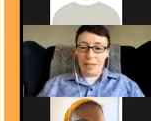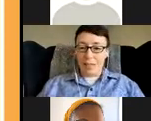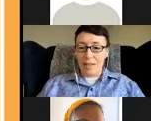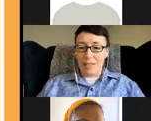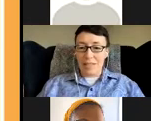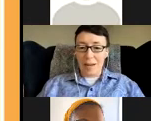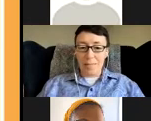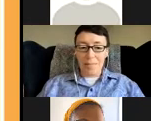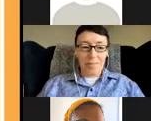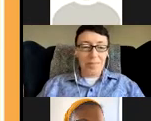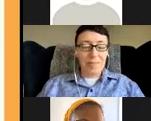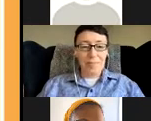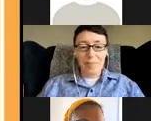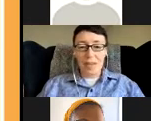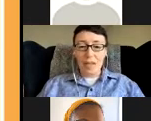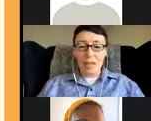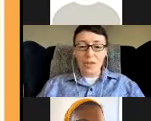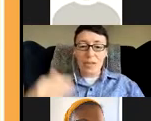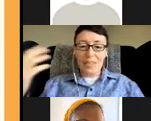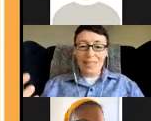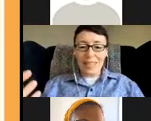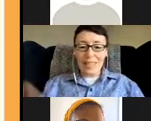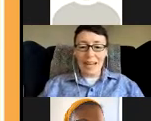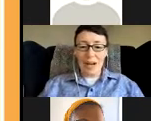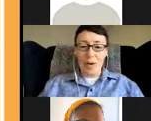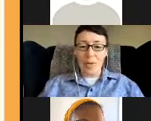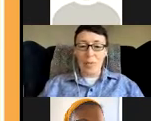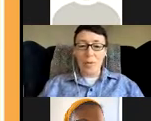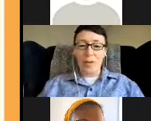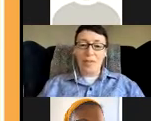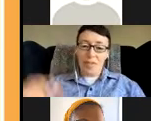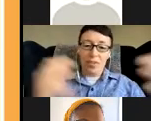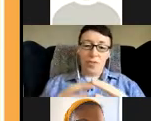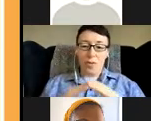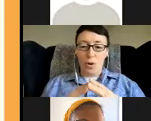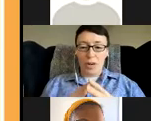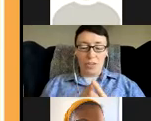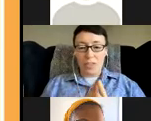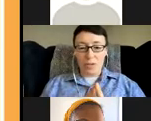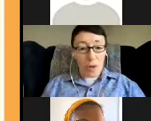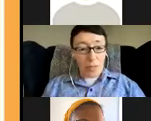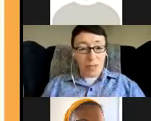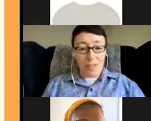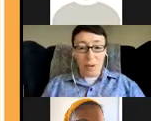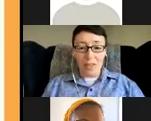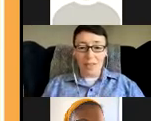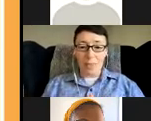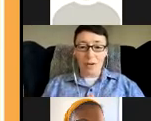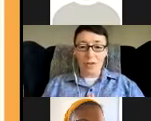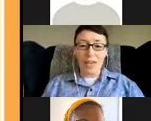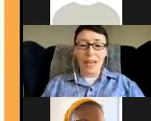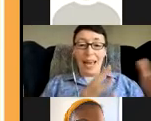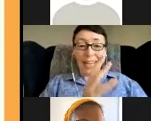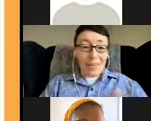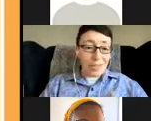Next slide. So you can see how the drug war intersects well with this policy